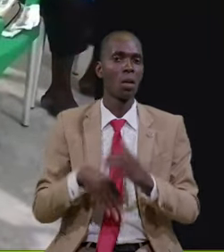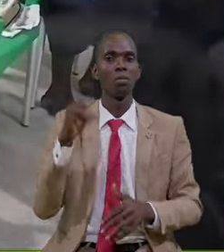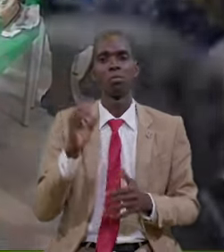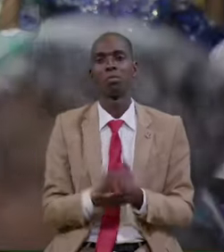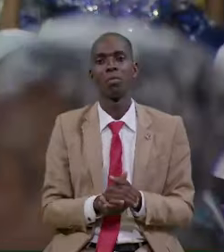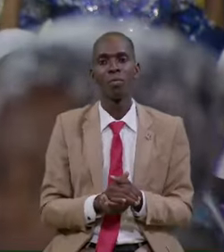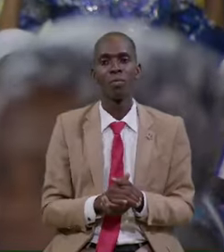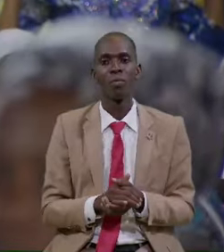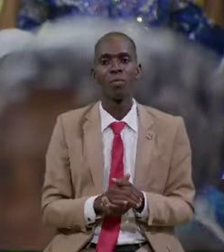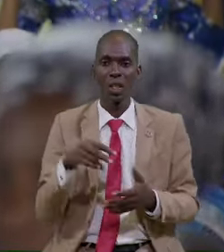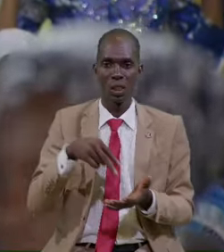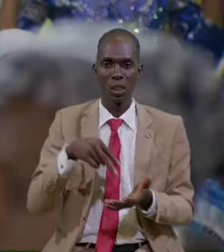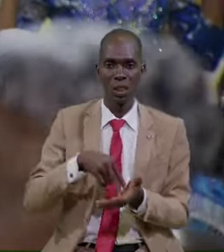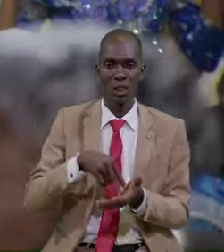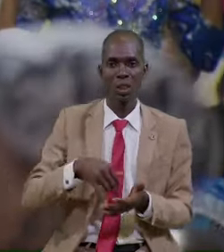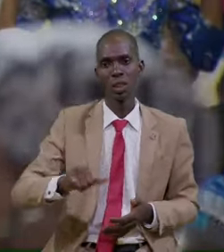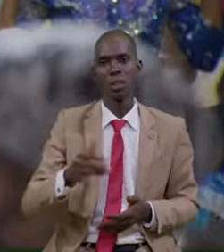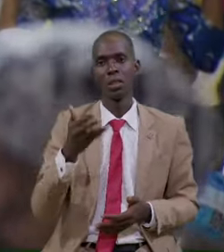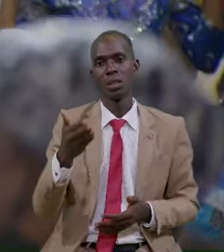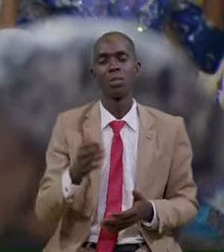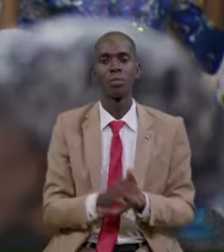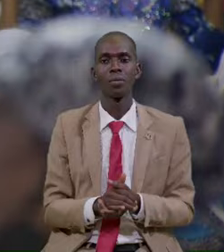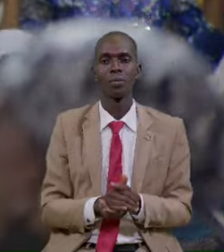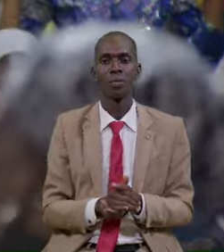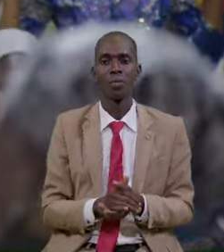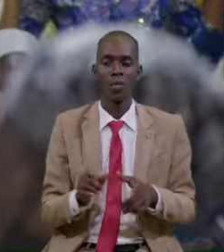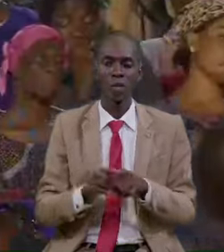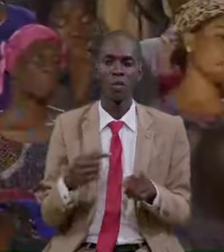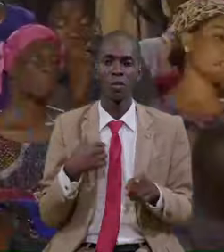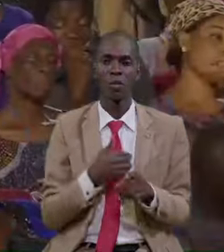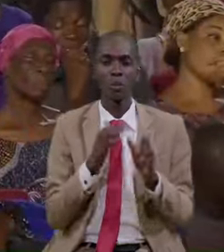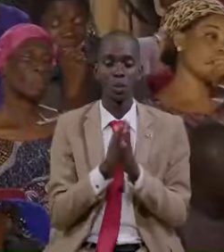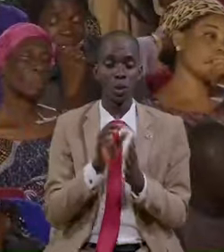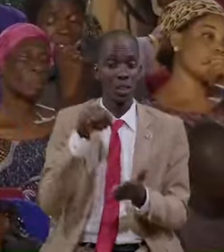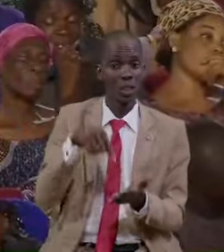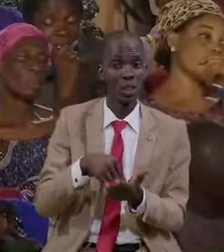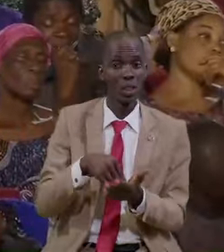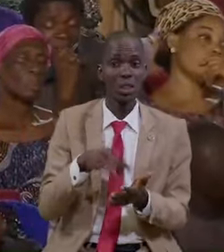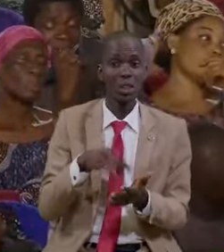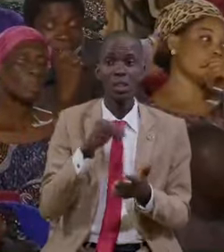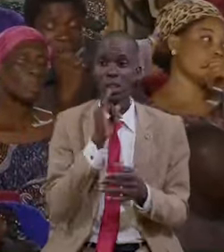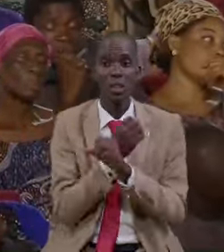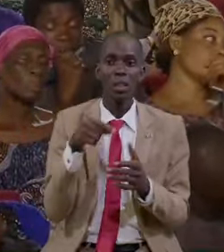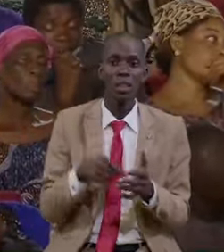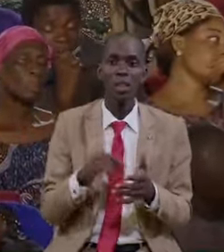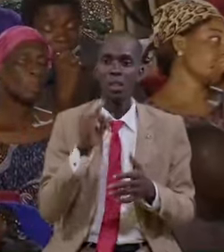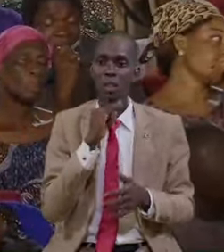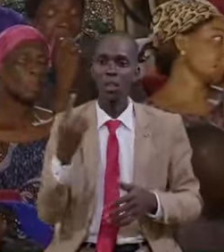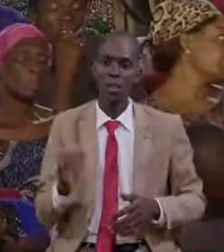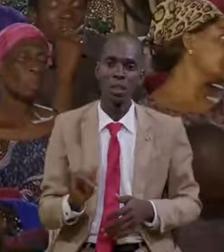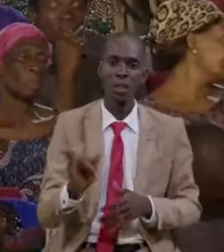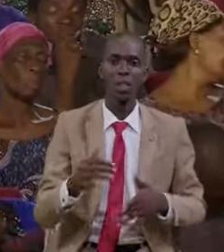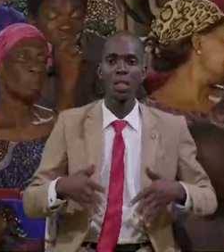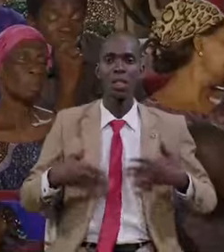keep standing as we pray together. This is salvation. This is eternal life. And this is the